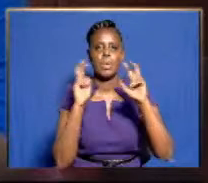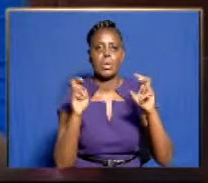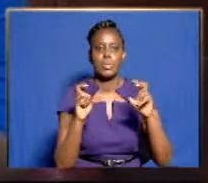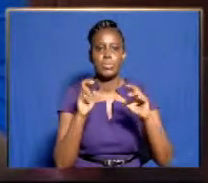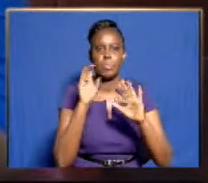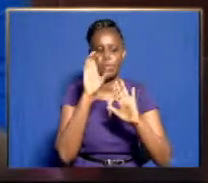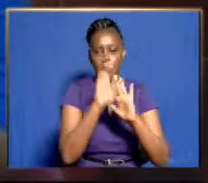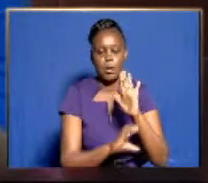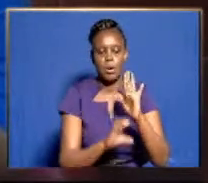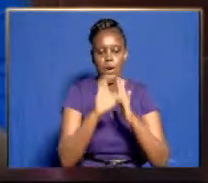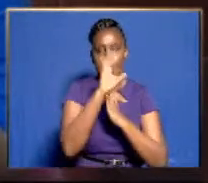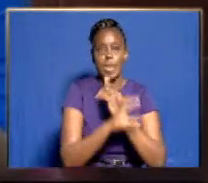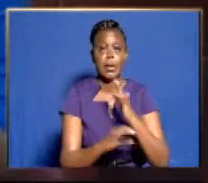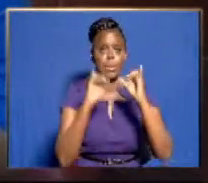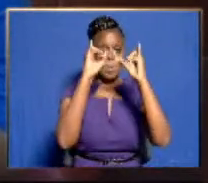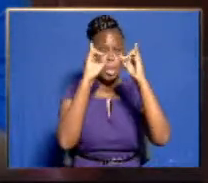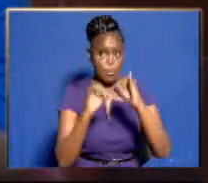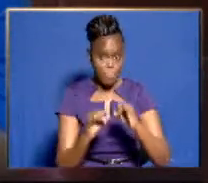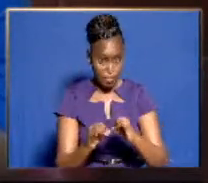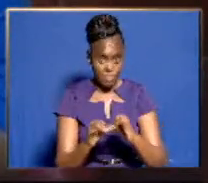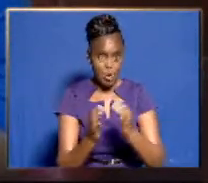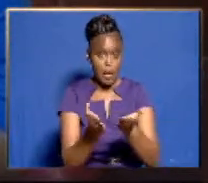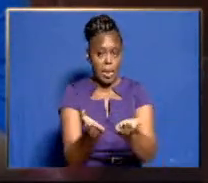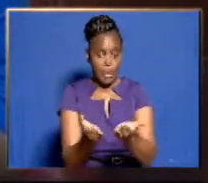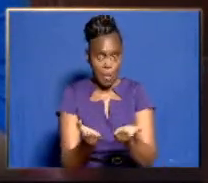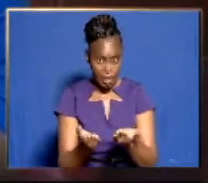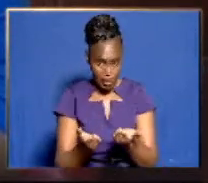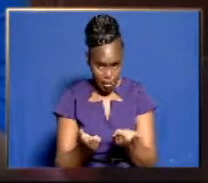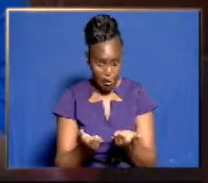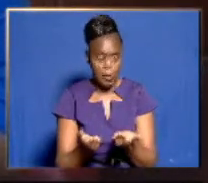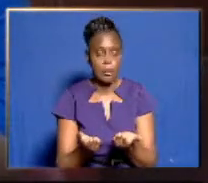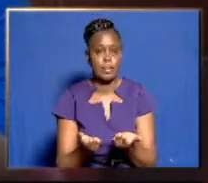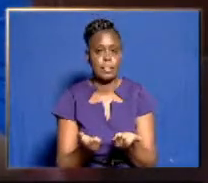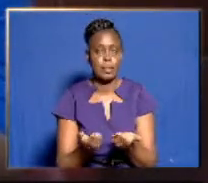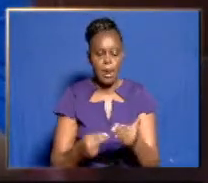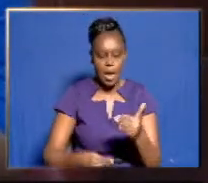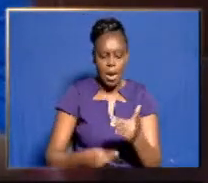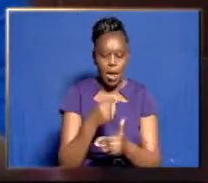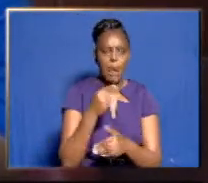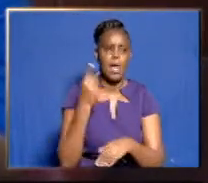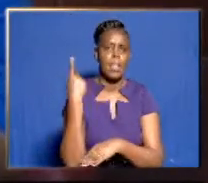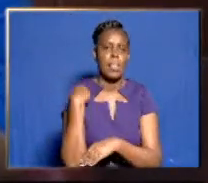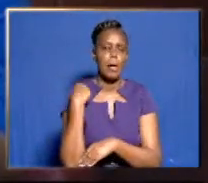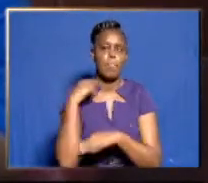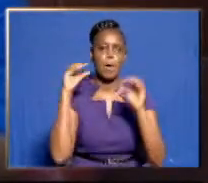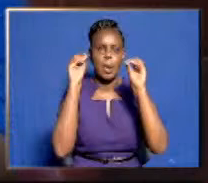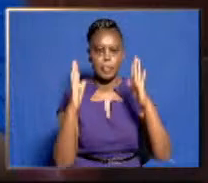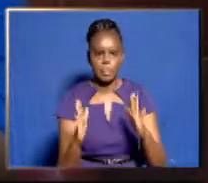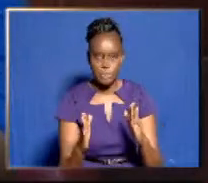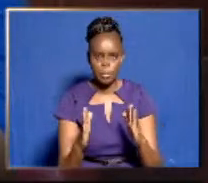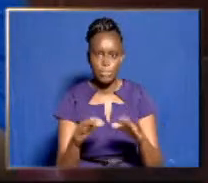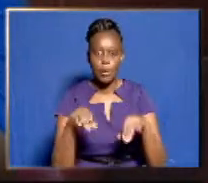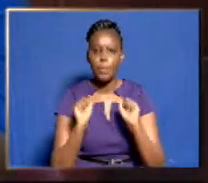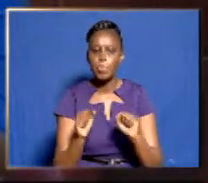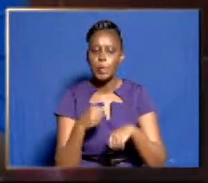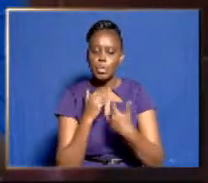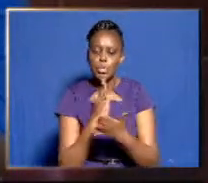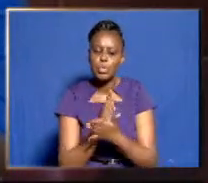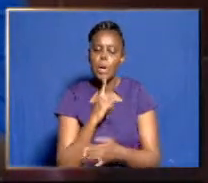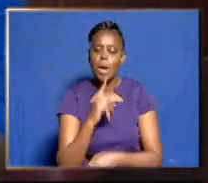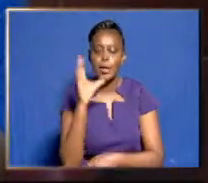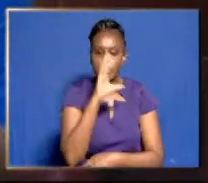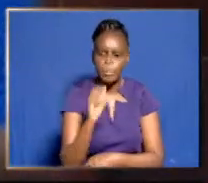curriculum reforms, we will need a higher number of teachers hired so that we can ensure that the